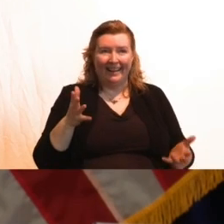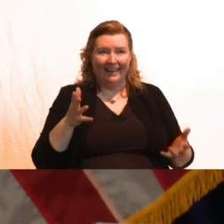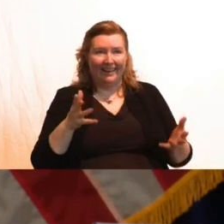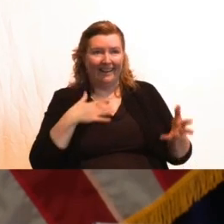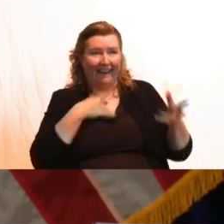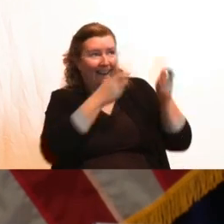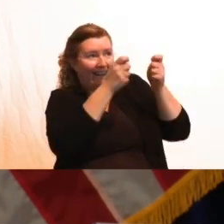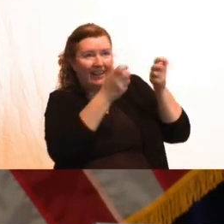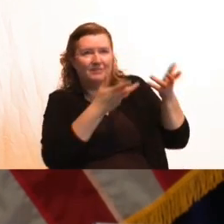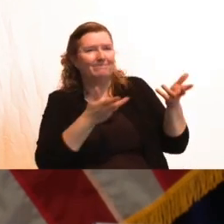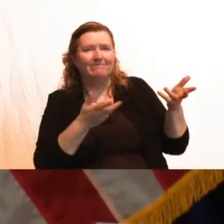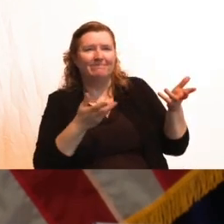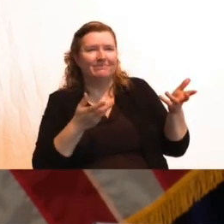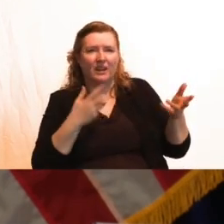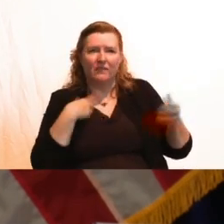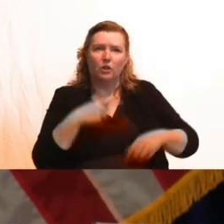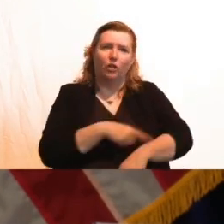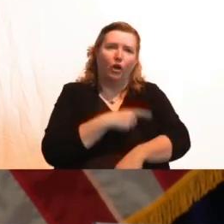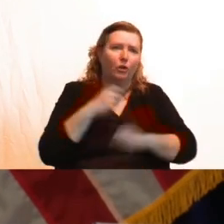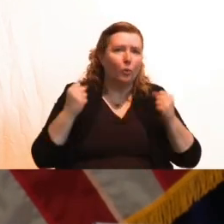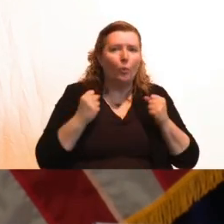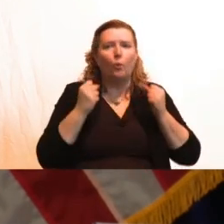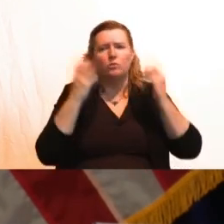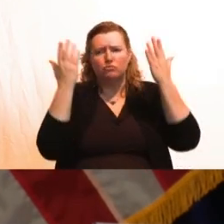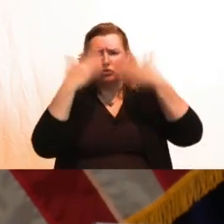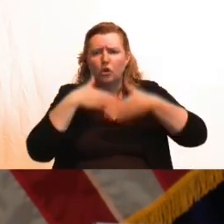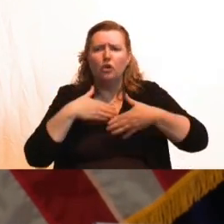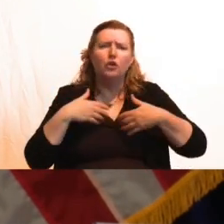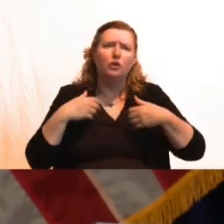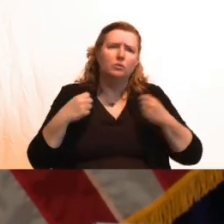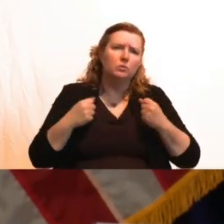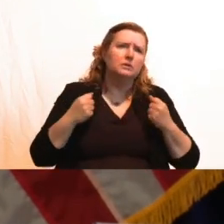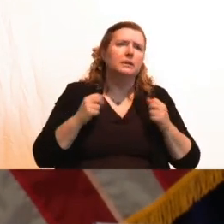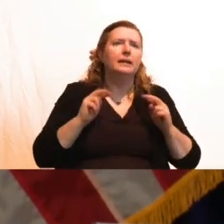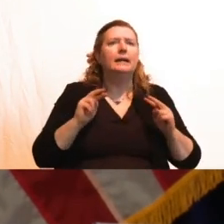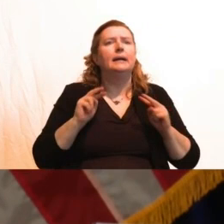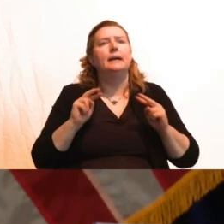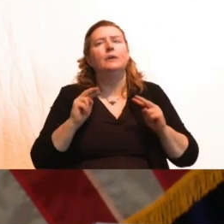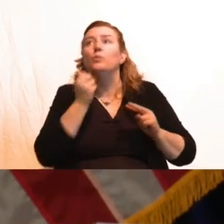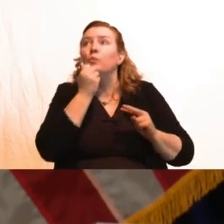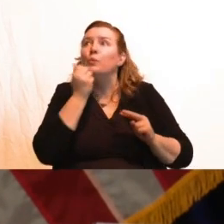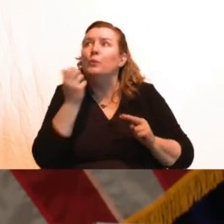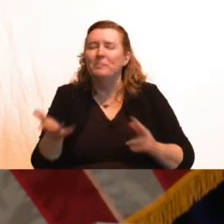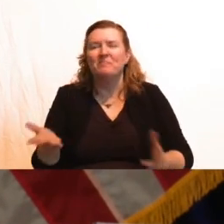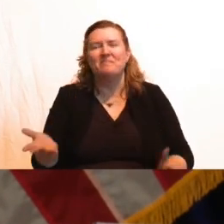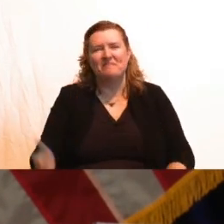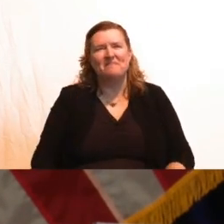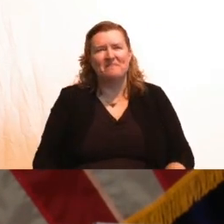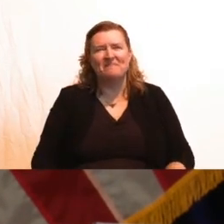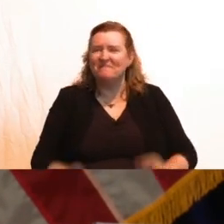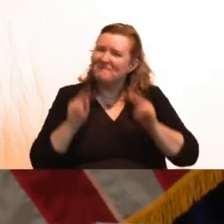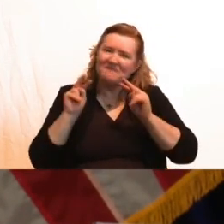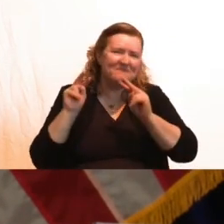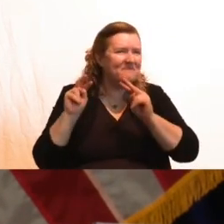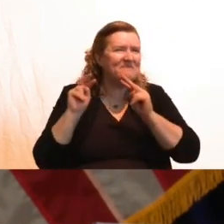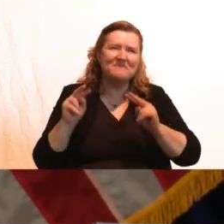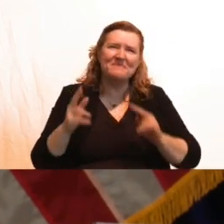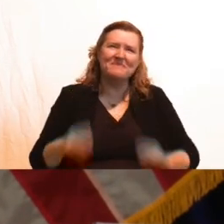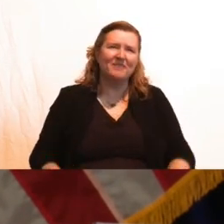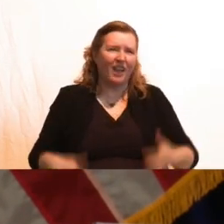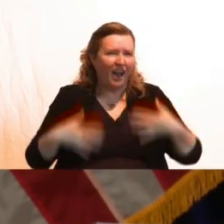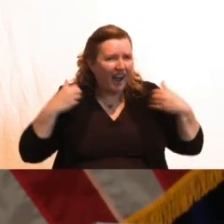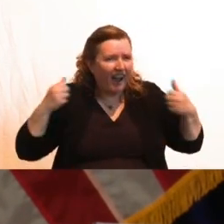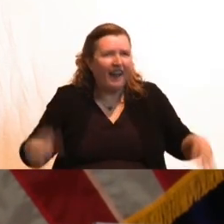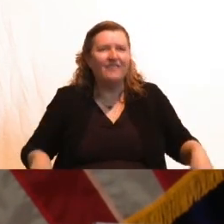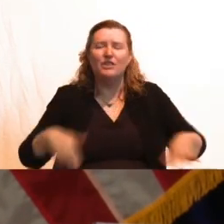weather, putting away my coat, going outside, having a nice walk. But I'm not putting away my coat, I'm not throwing away my coat. I